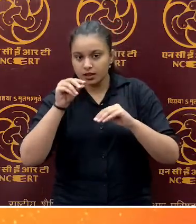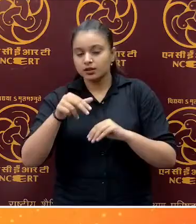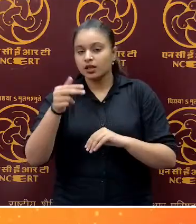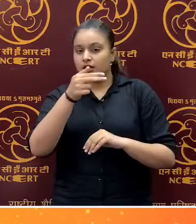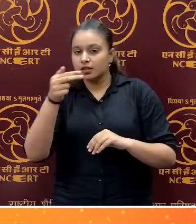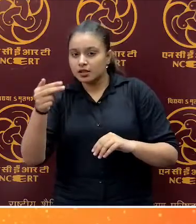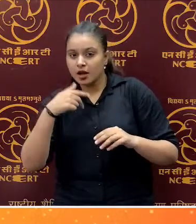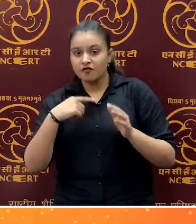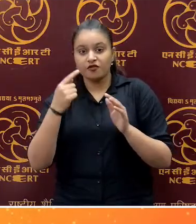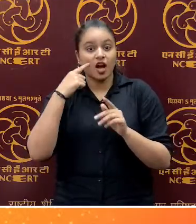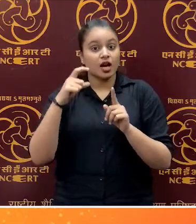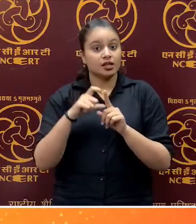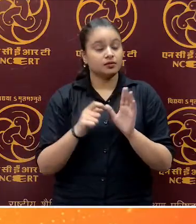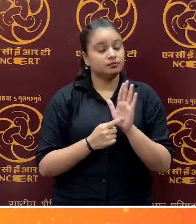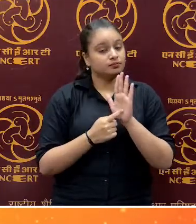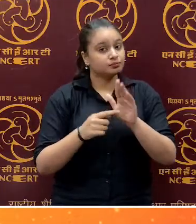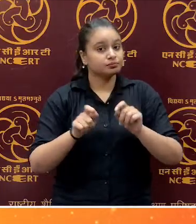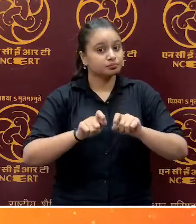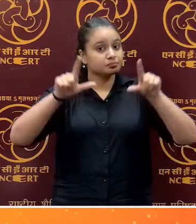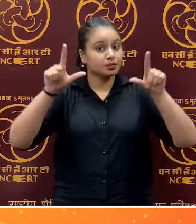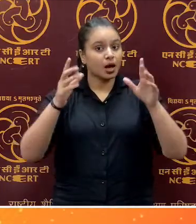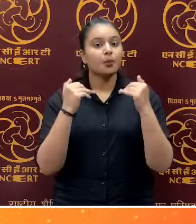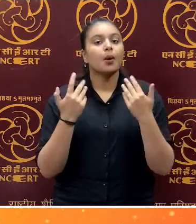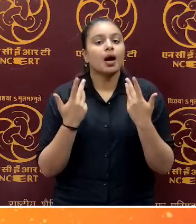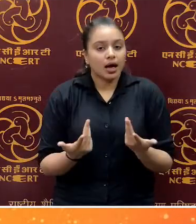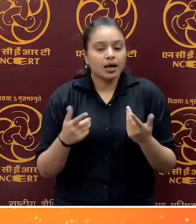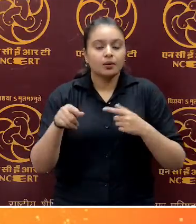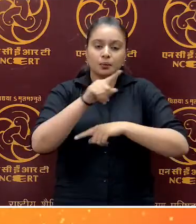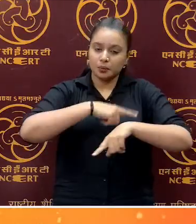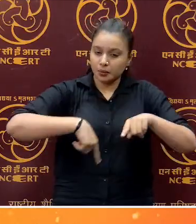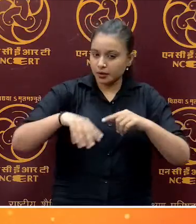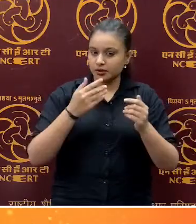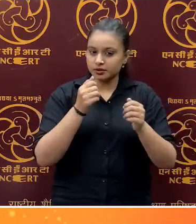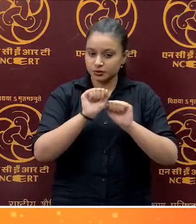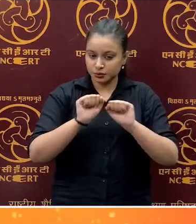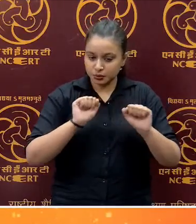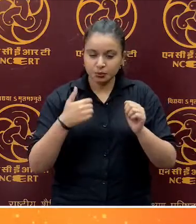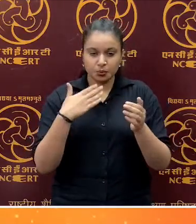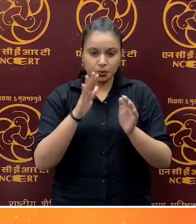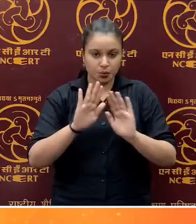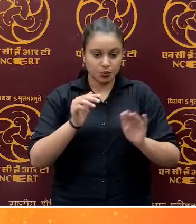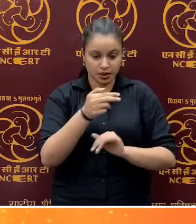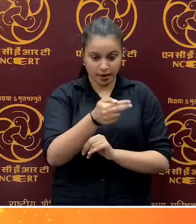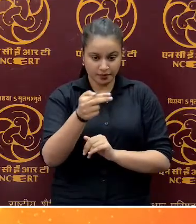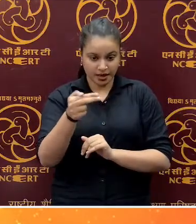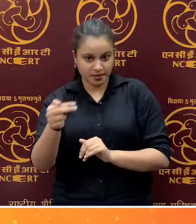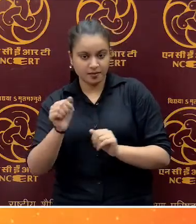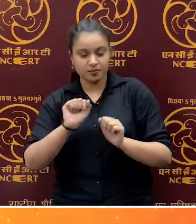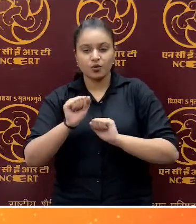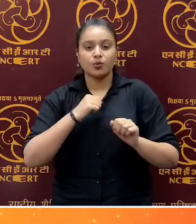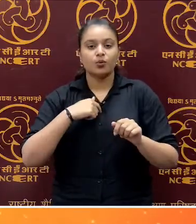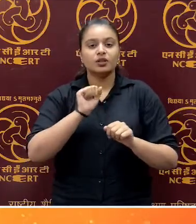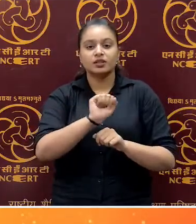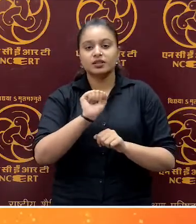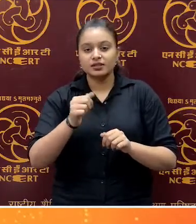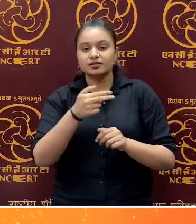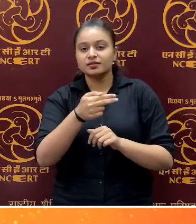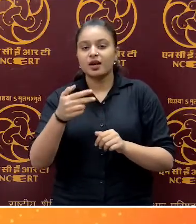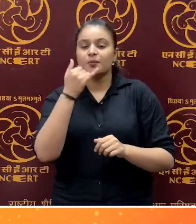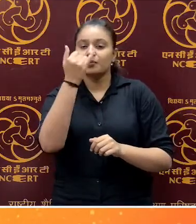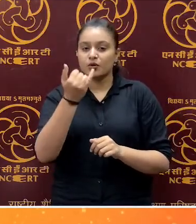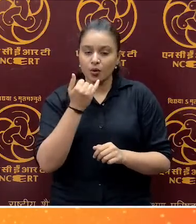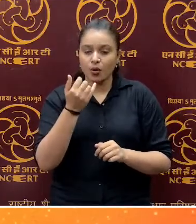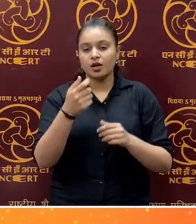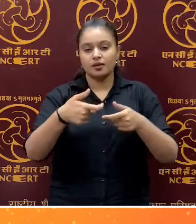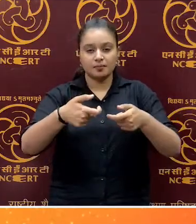big identity of ours. I'm sure that you all have such unique names, so why don't you let us know about your names? Please give us a call,